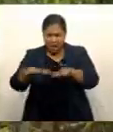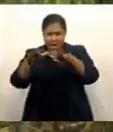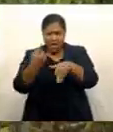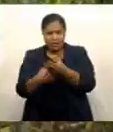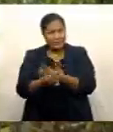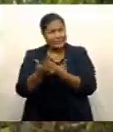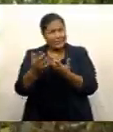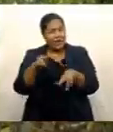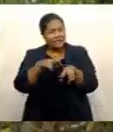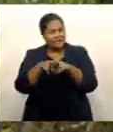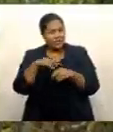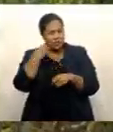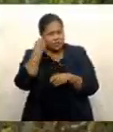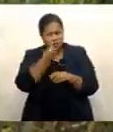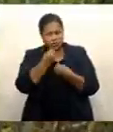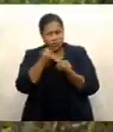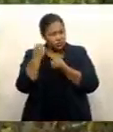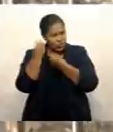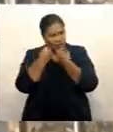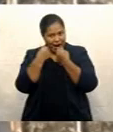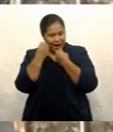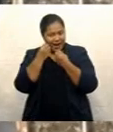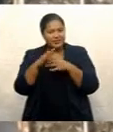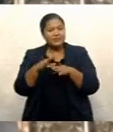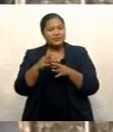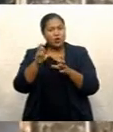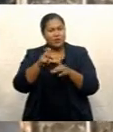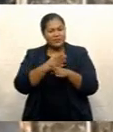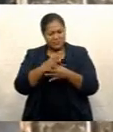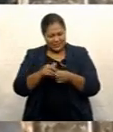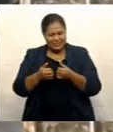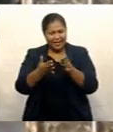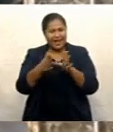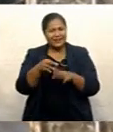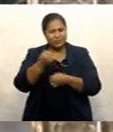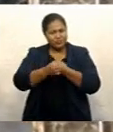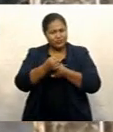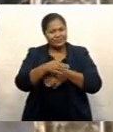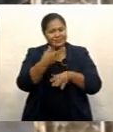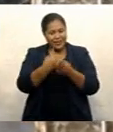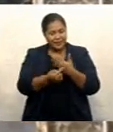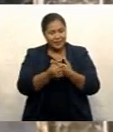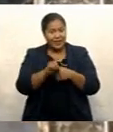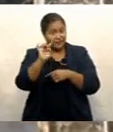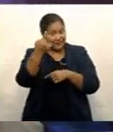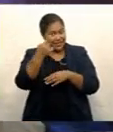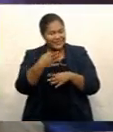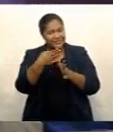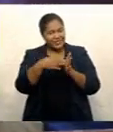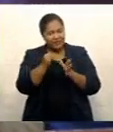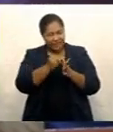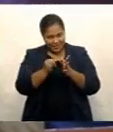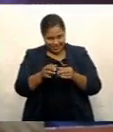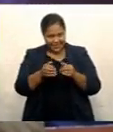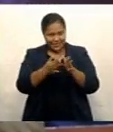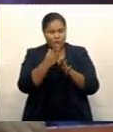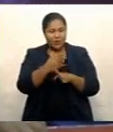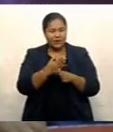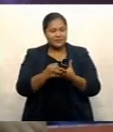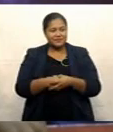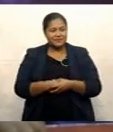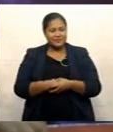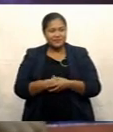Sugar Corporation has managed to pull through and start the crushing season, the first of the three mills to do so. We didn't